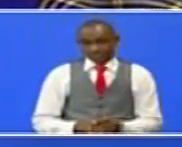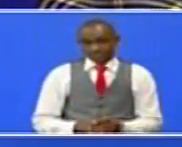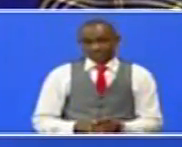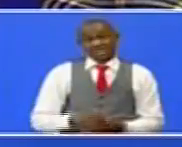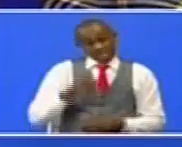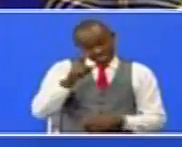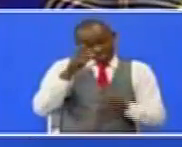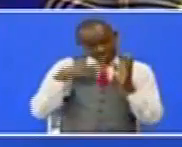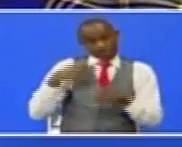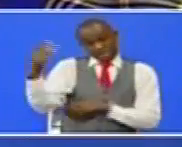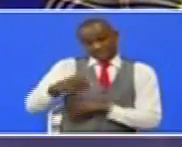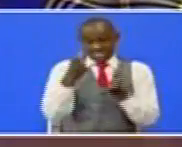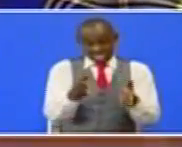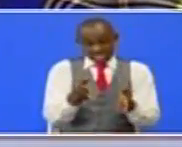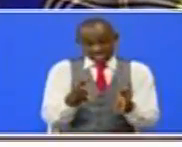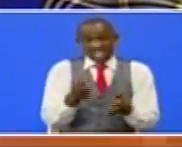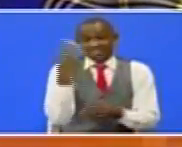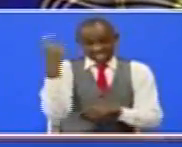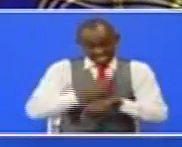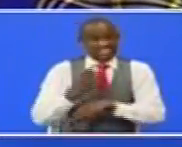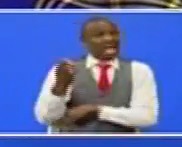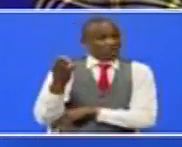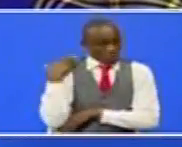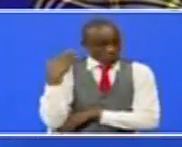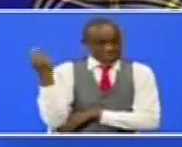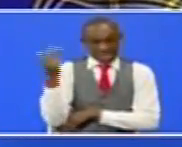came to this facility 3 days ago.